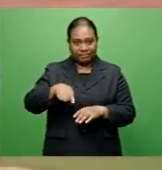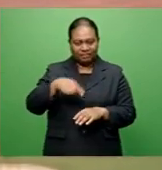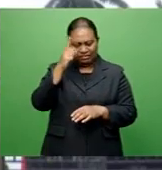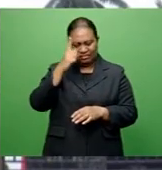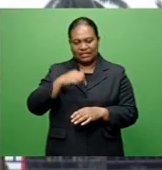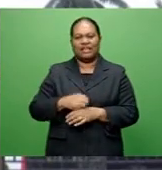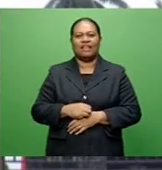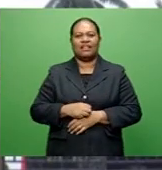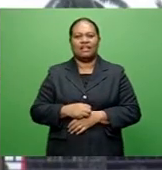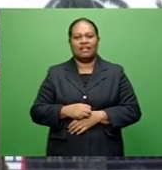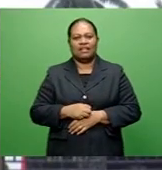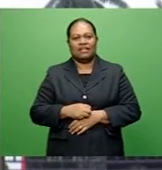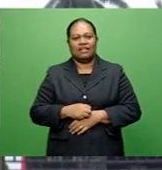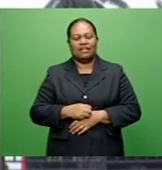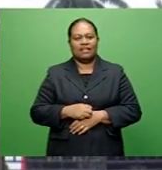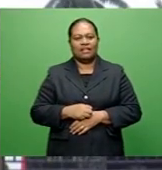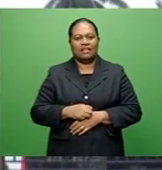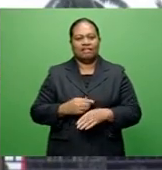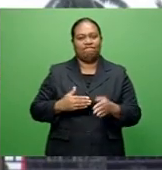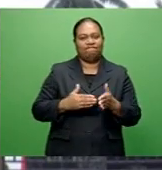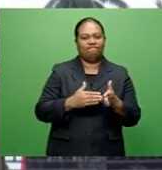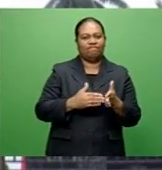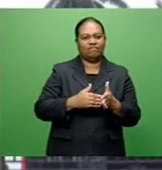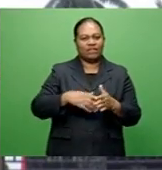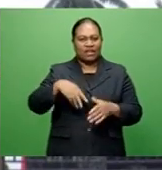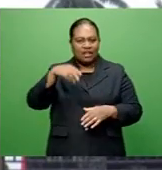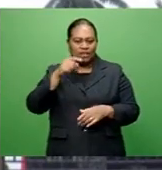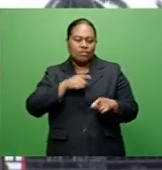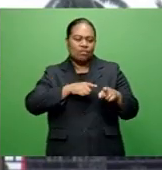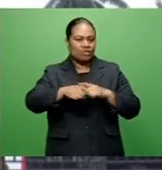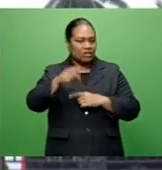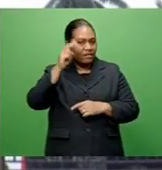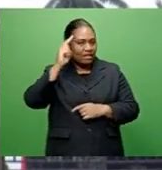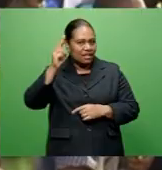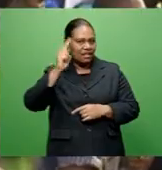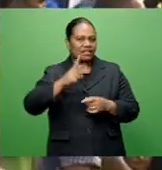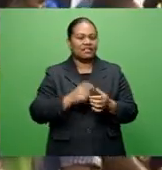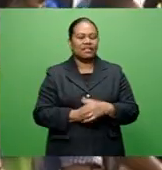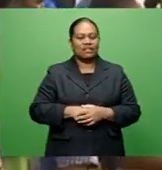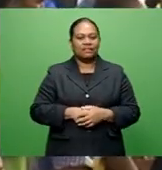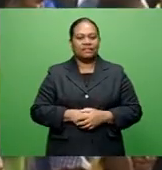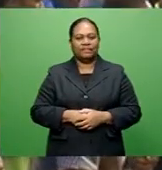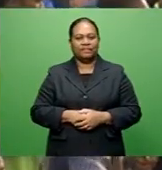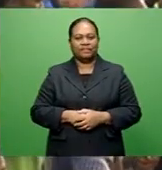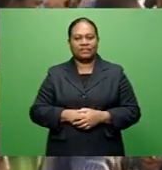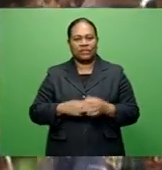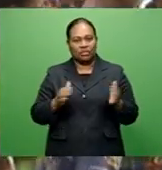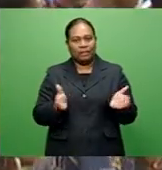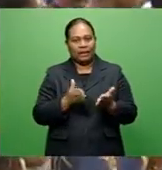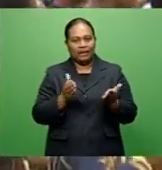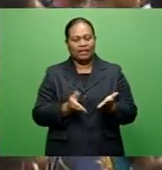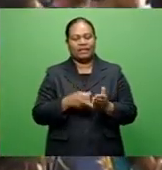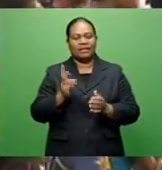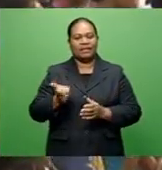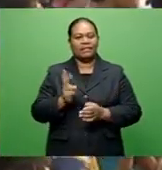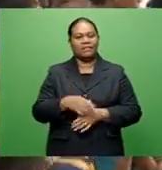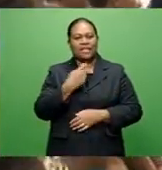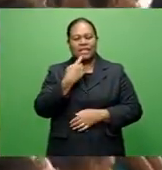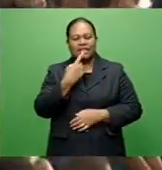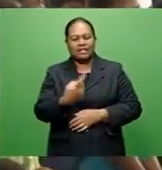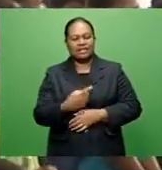will encourage the nation to get back on its feet. Athletics Fiji Development Officer